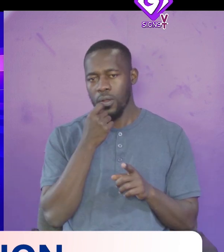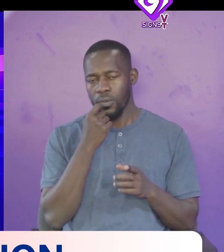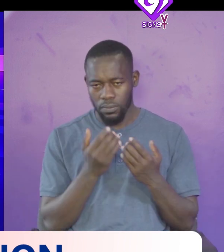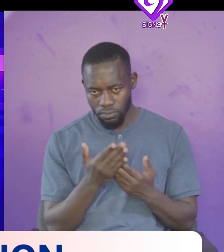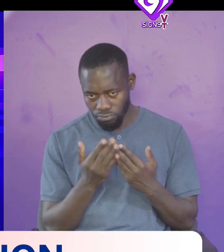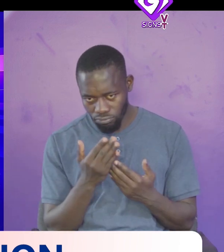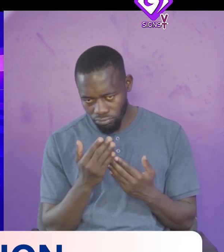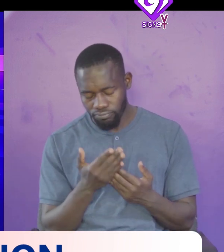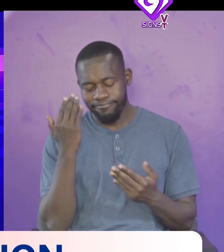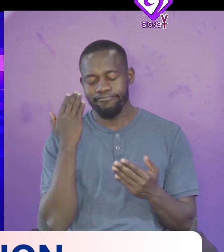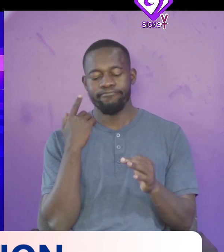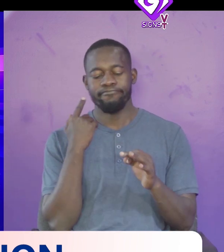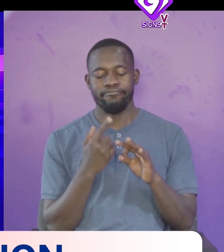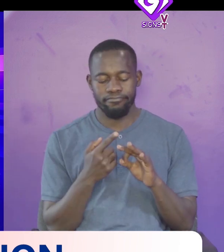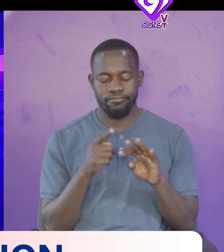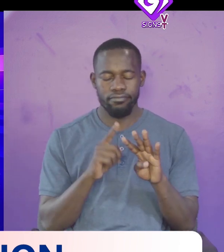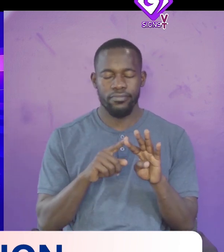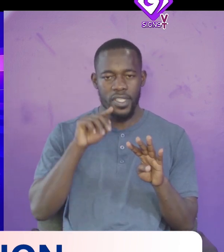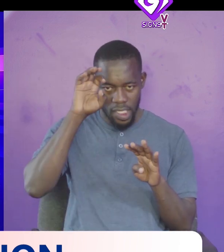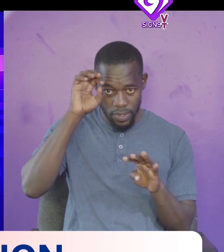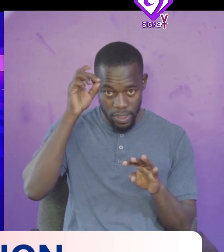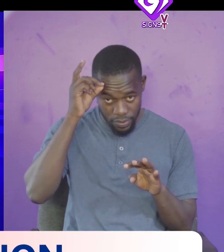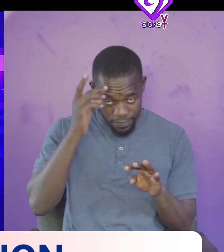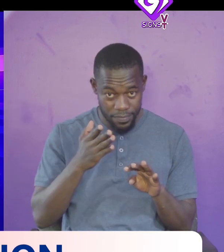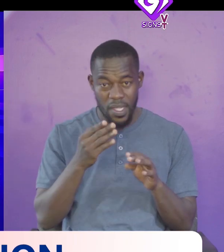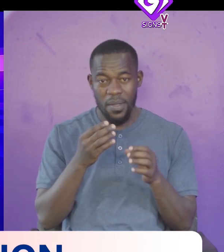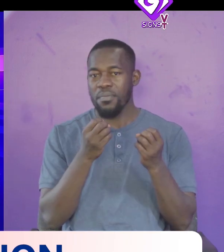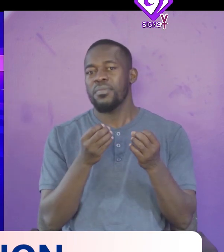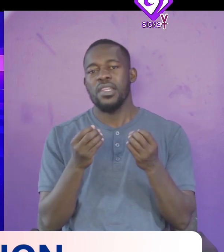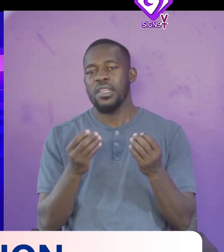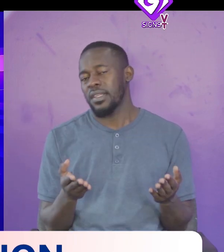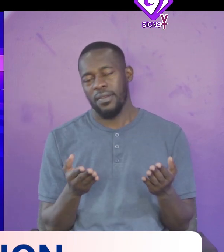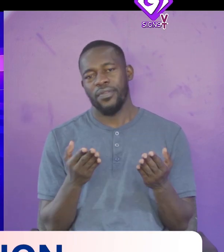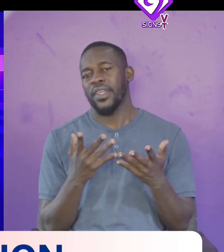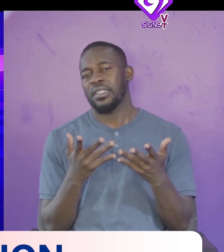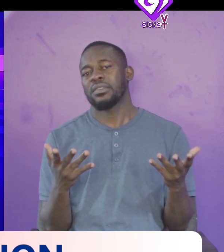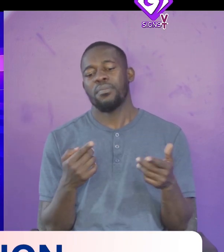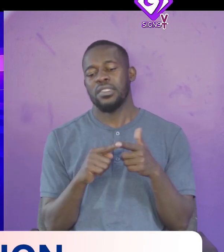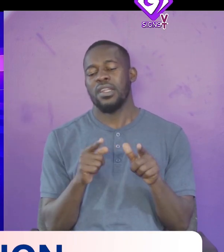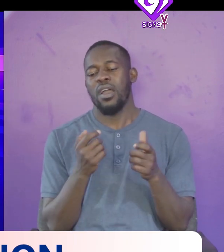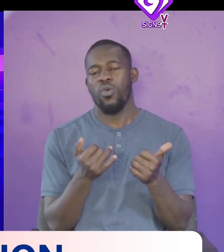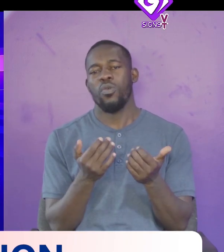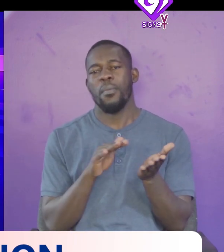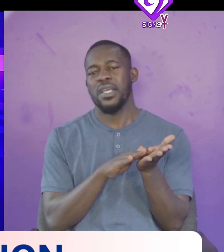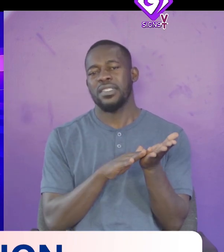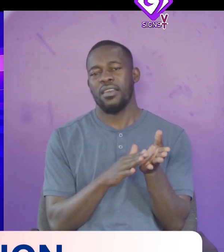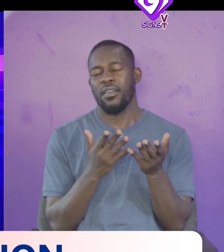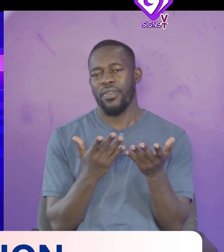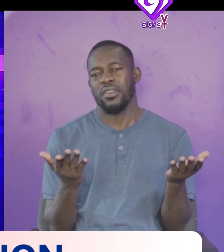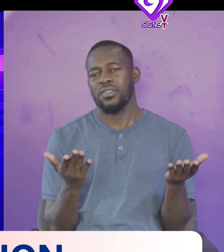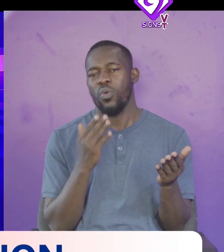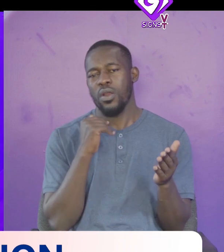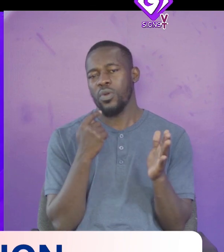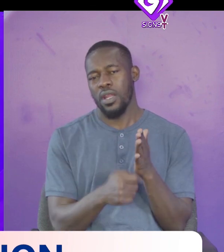of education, and those things we are saying, they should not be taxed, John. You know, Nicholas, even as you are